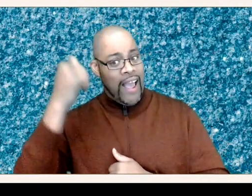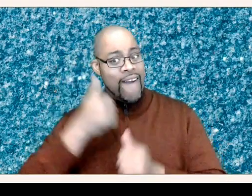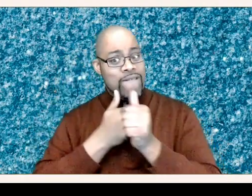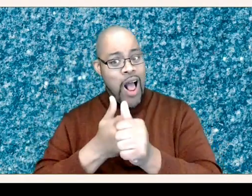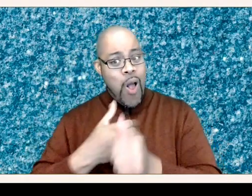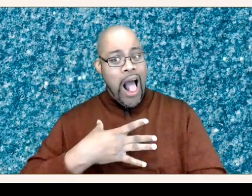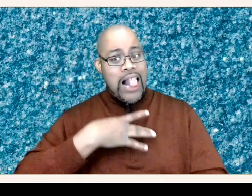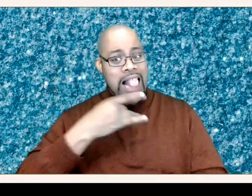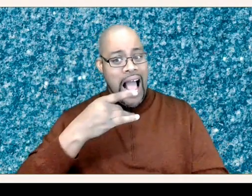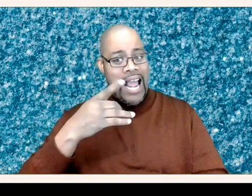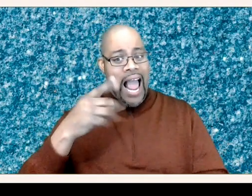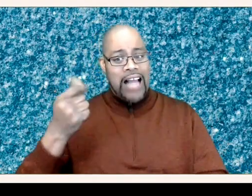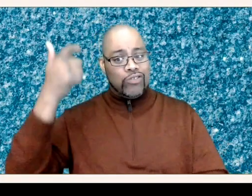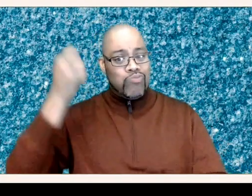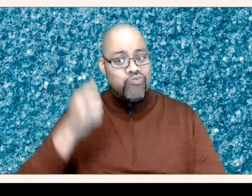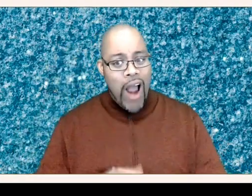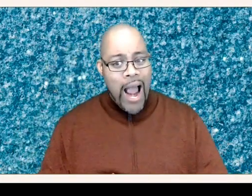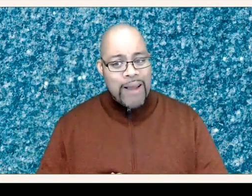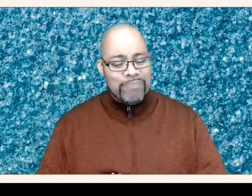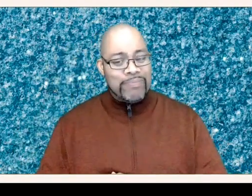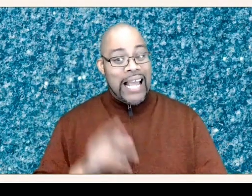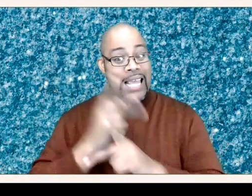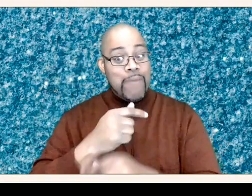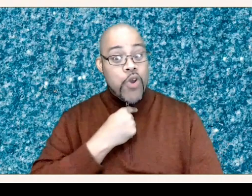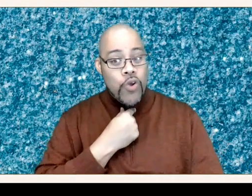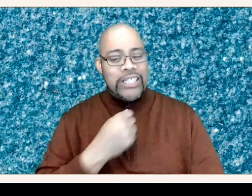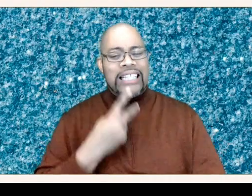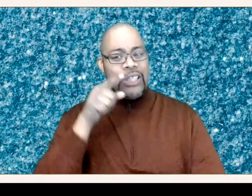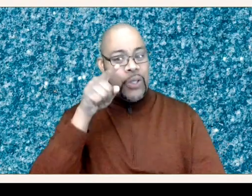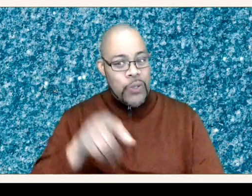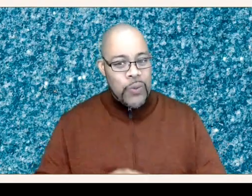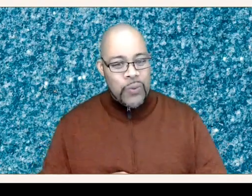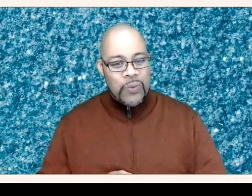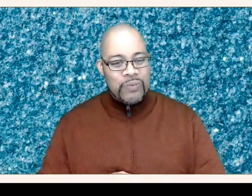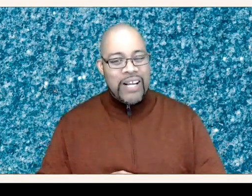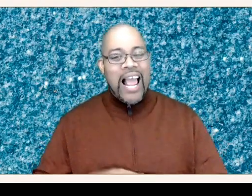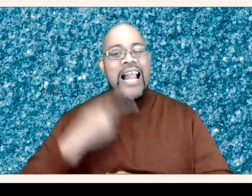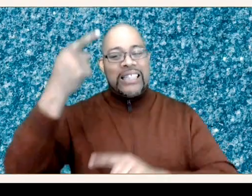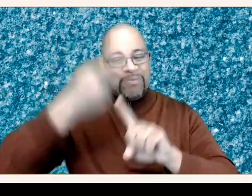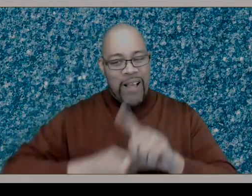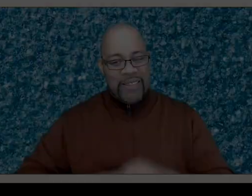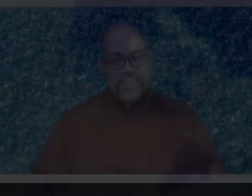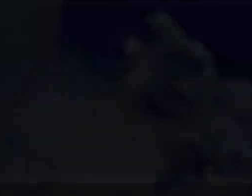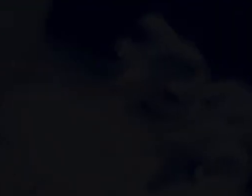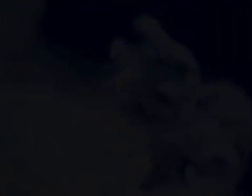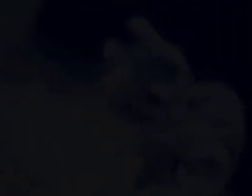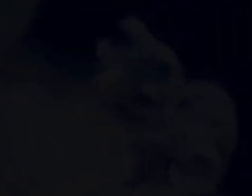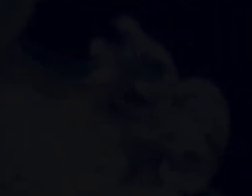like, and subscribe. Stay curious, and I'll see you next month.